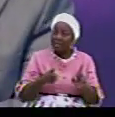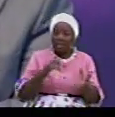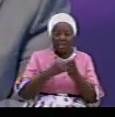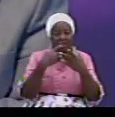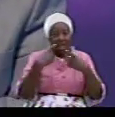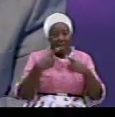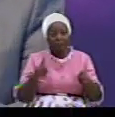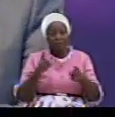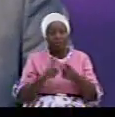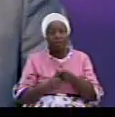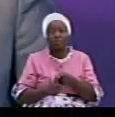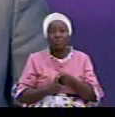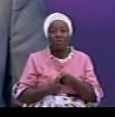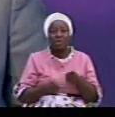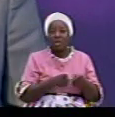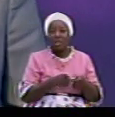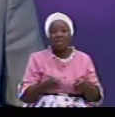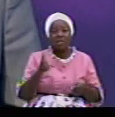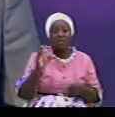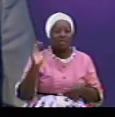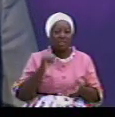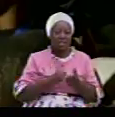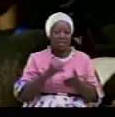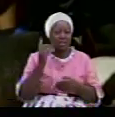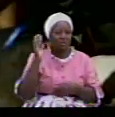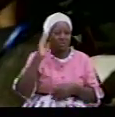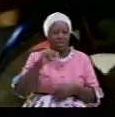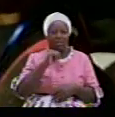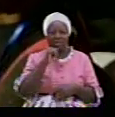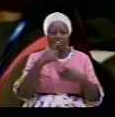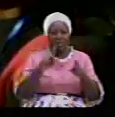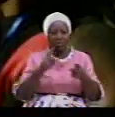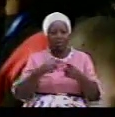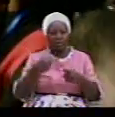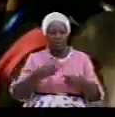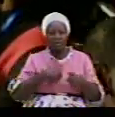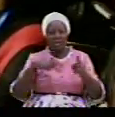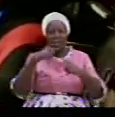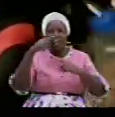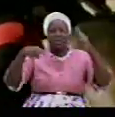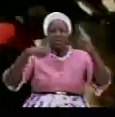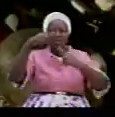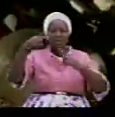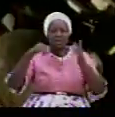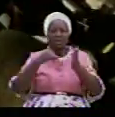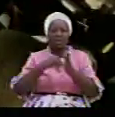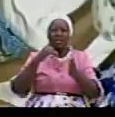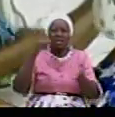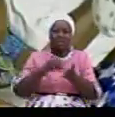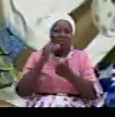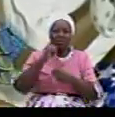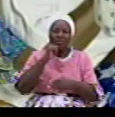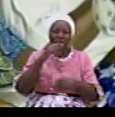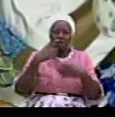him. It will not happen to me. I will not allow it.